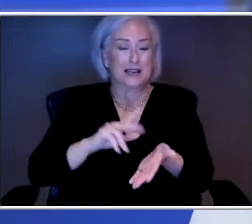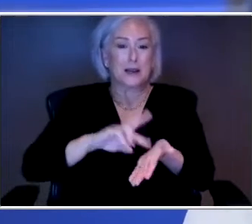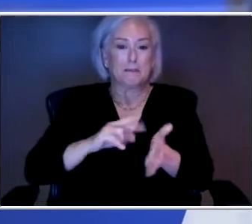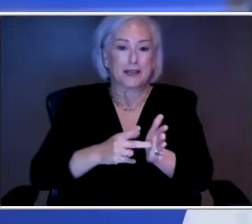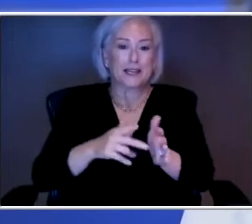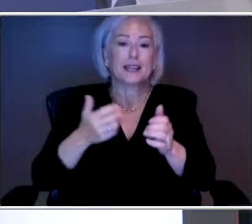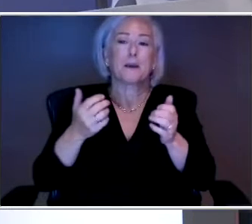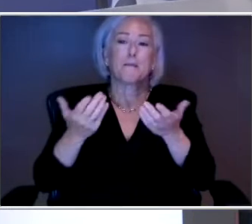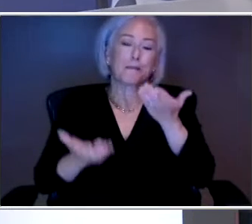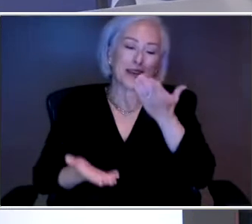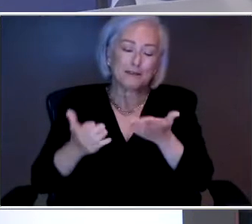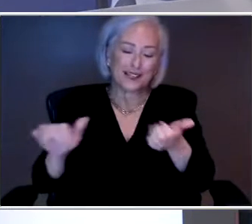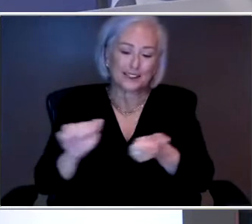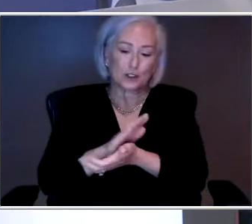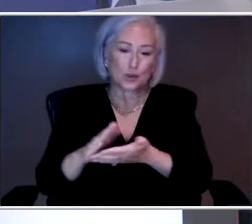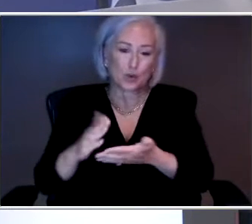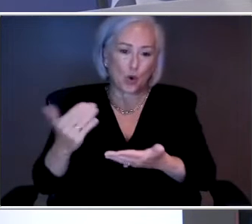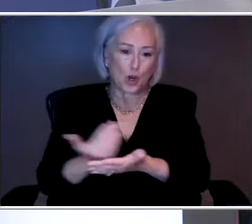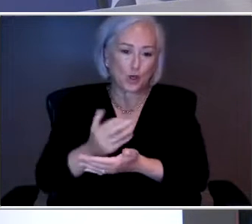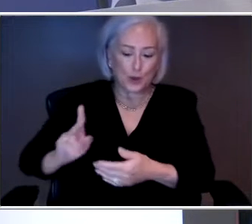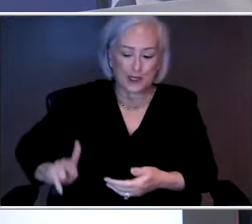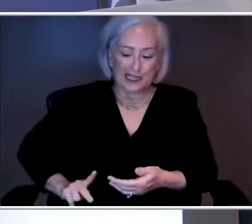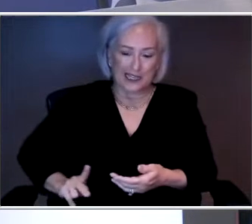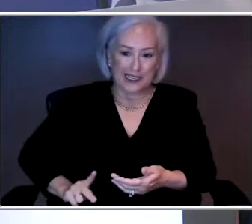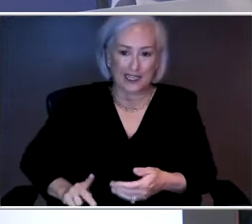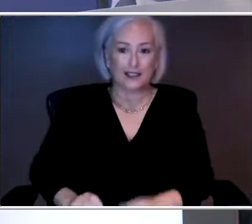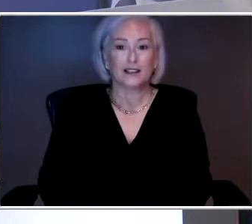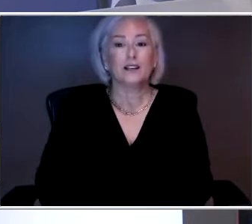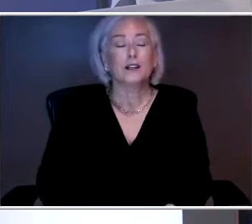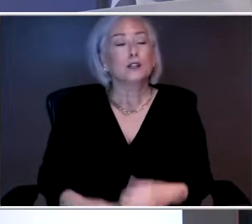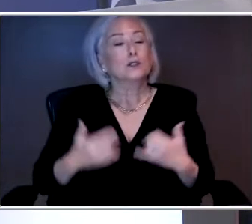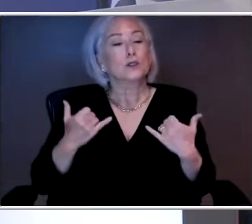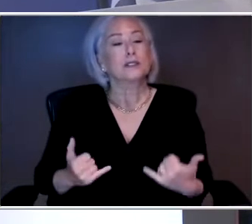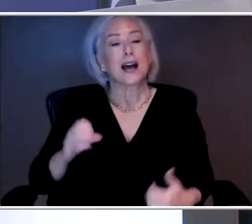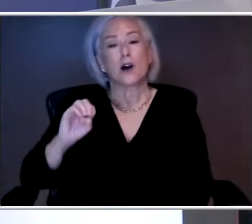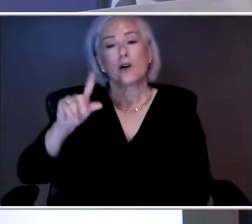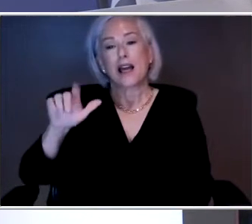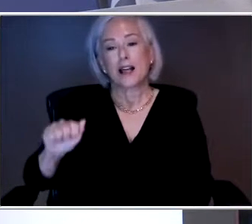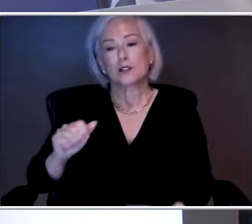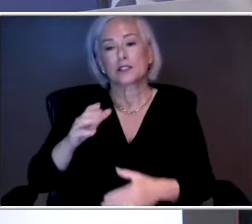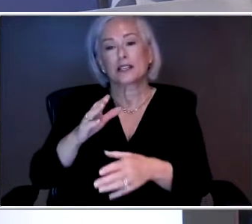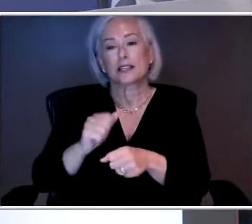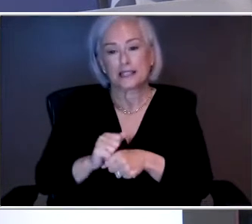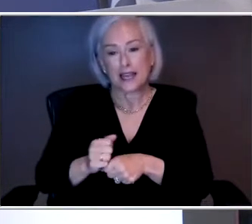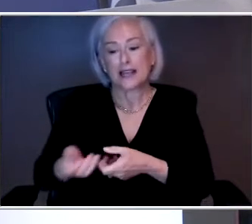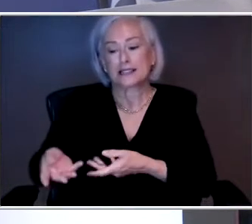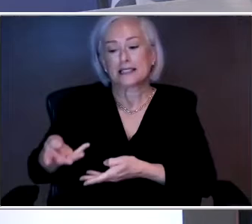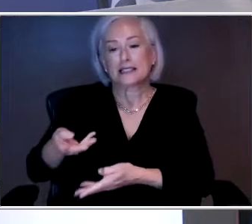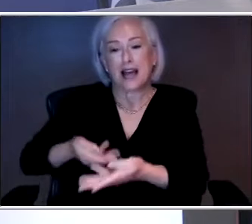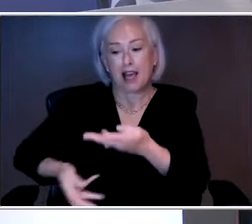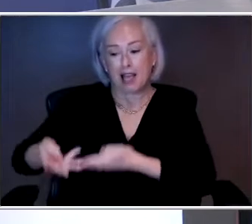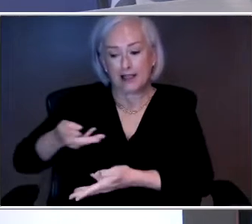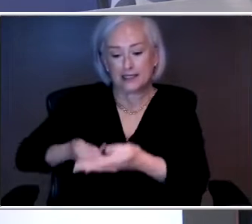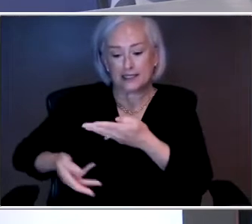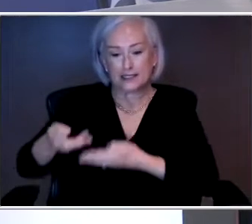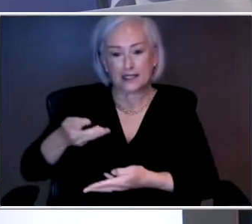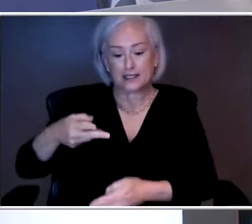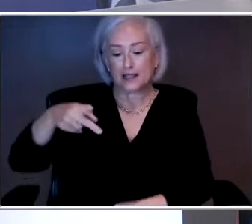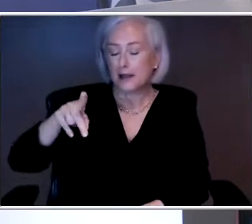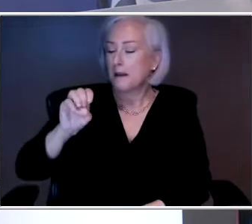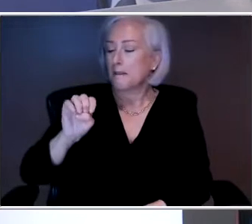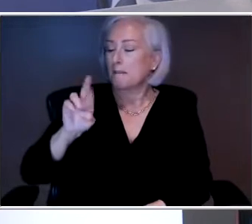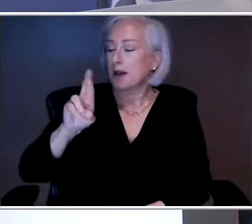spot. So in the meantime, Elsa's getting dialysis and specifically peritoneal dialysis. What's peritoneal